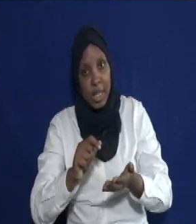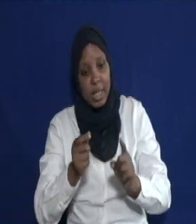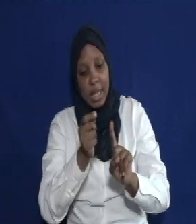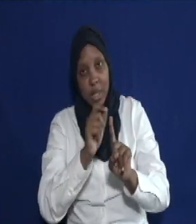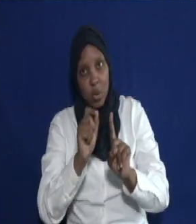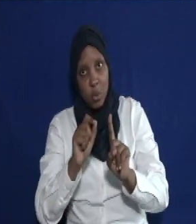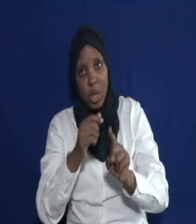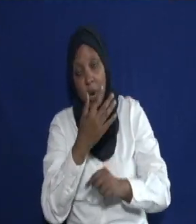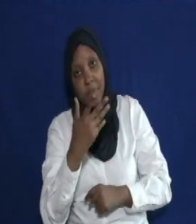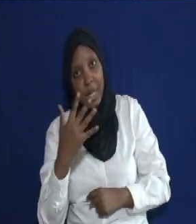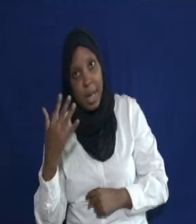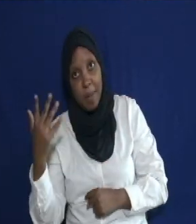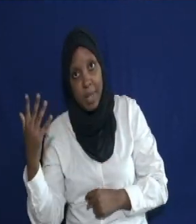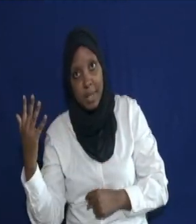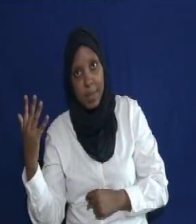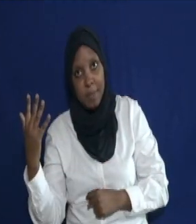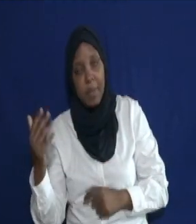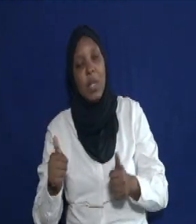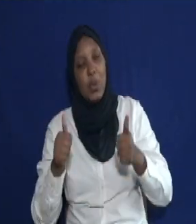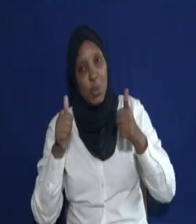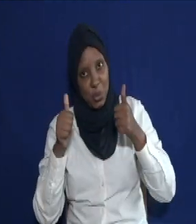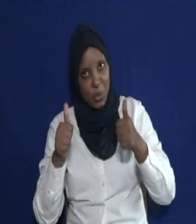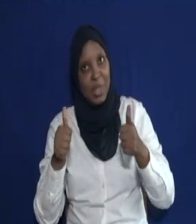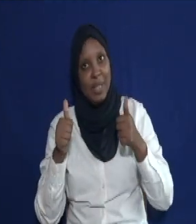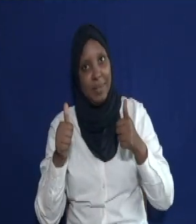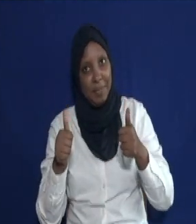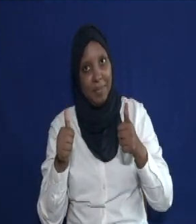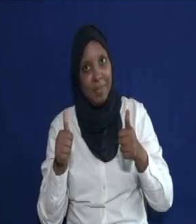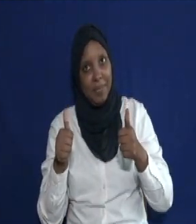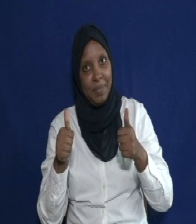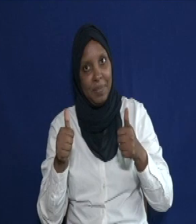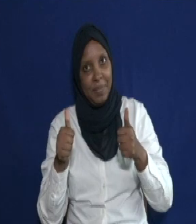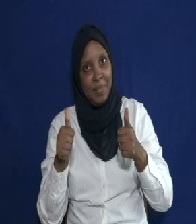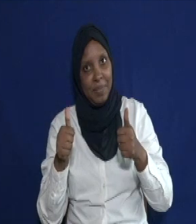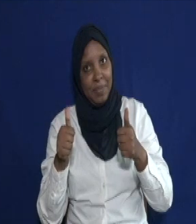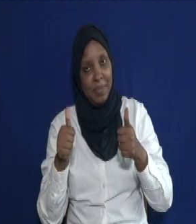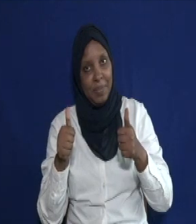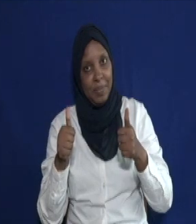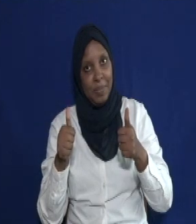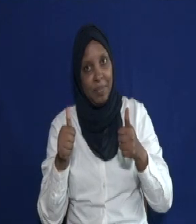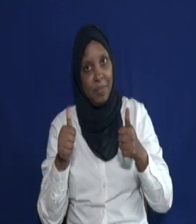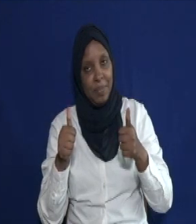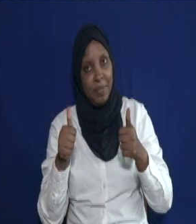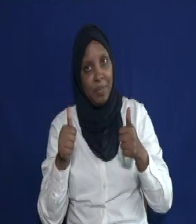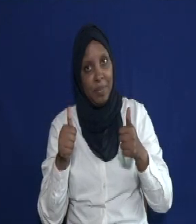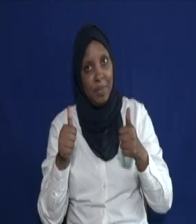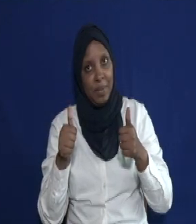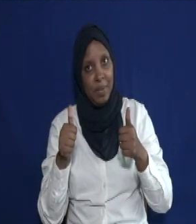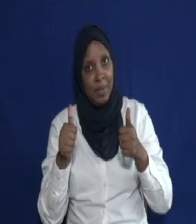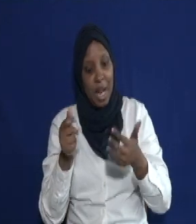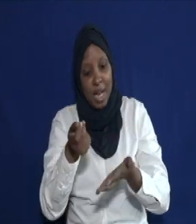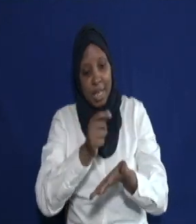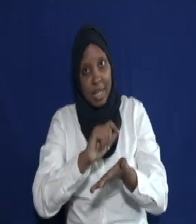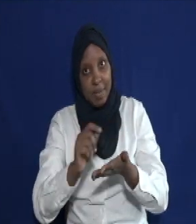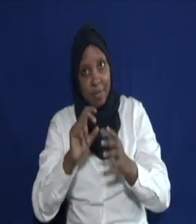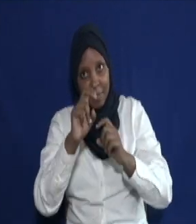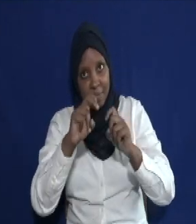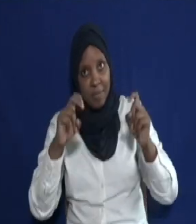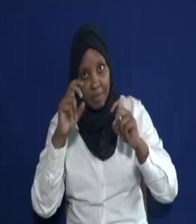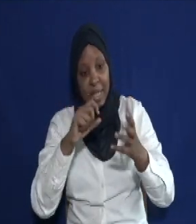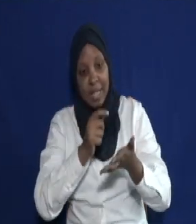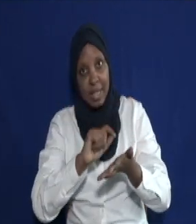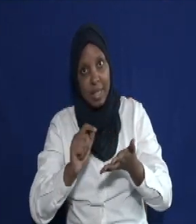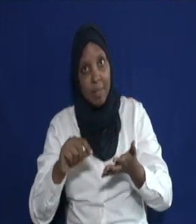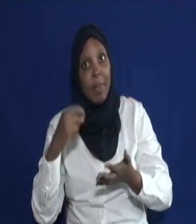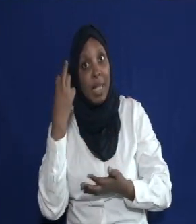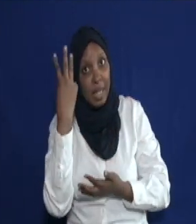the square of numbers. Good. Let me remind you with 3 examples.